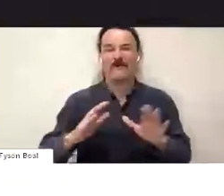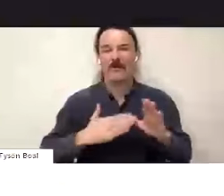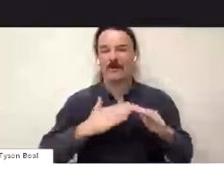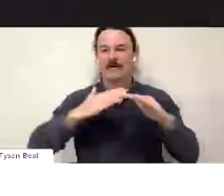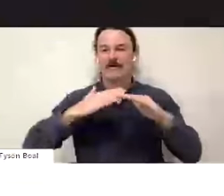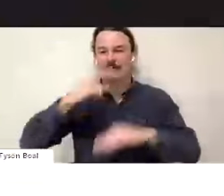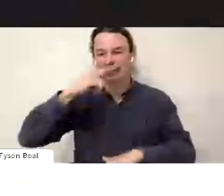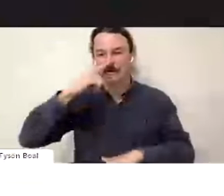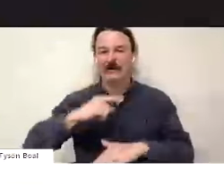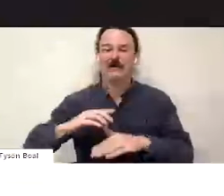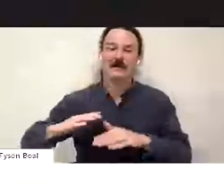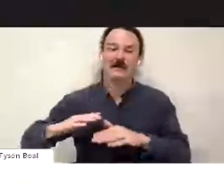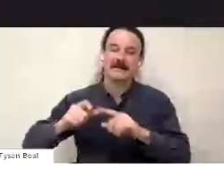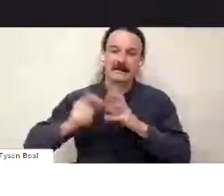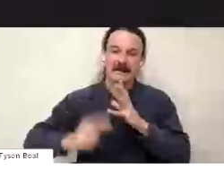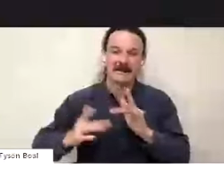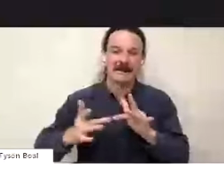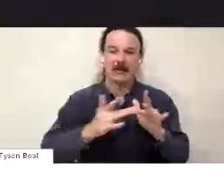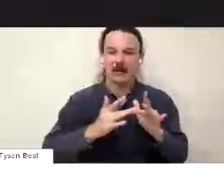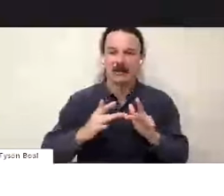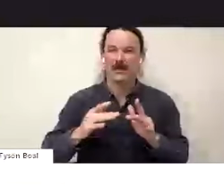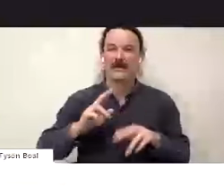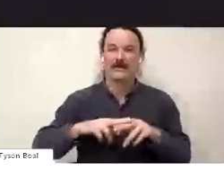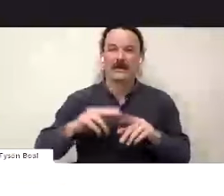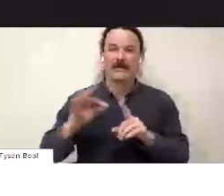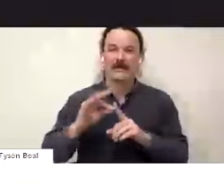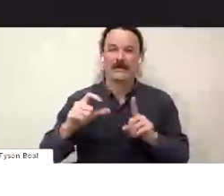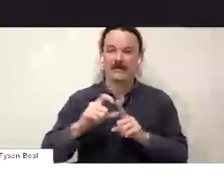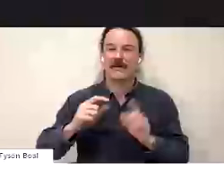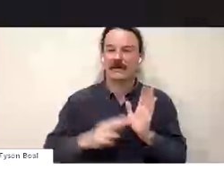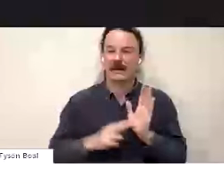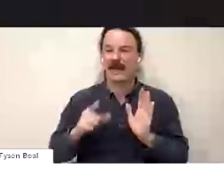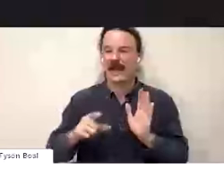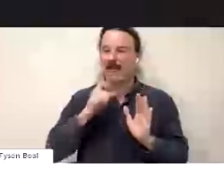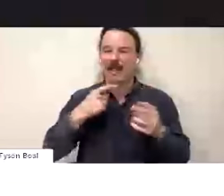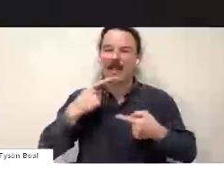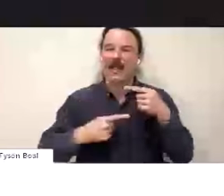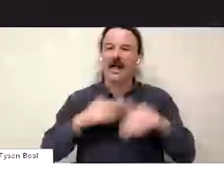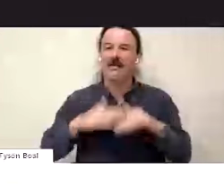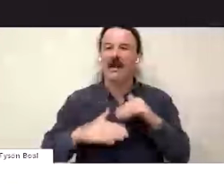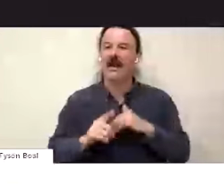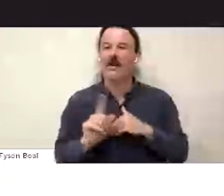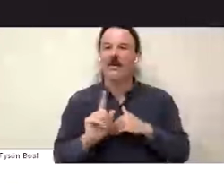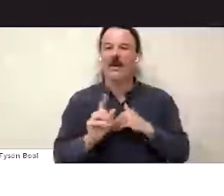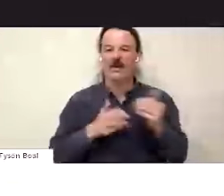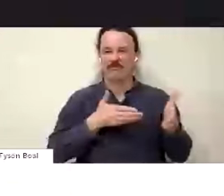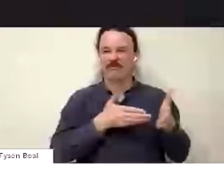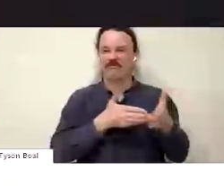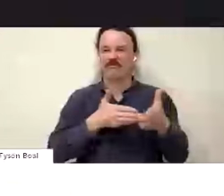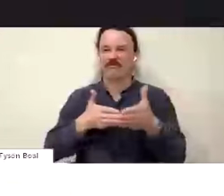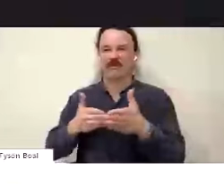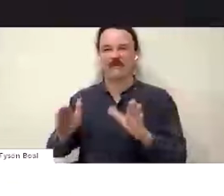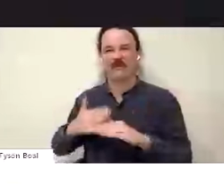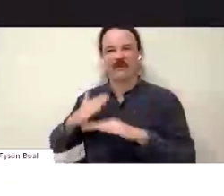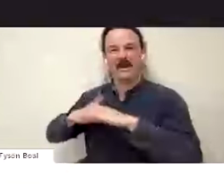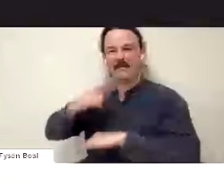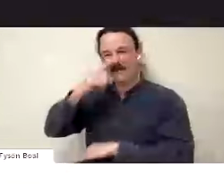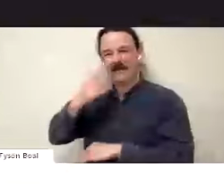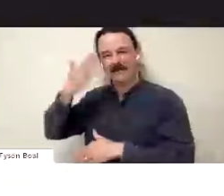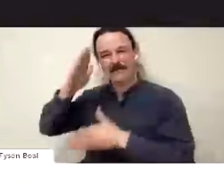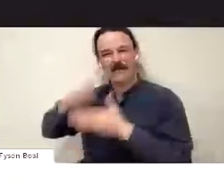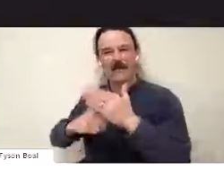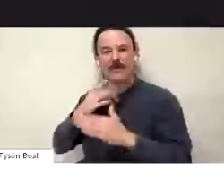and barriers that First Nations people with disability face in accessing services and what advocates can do to help overcome these